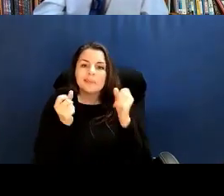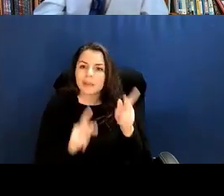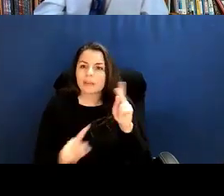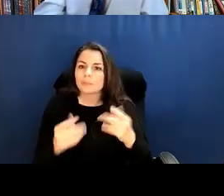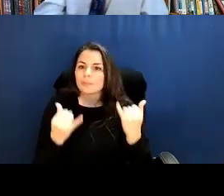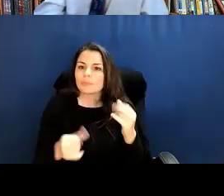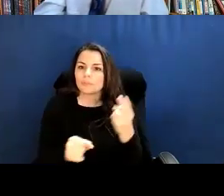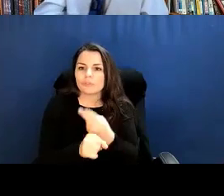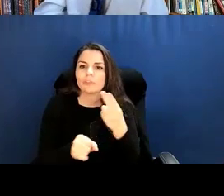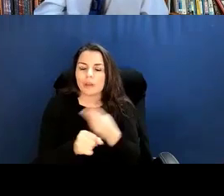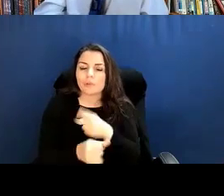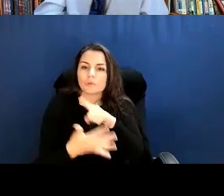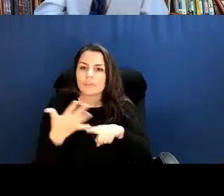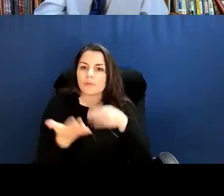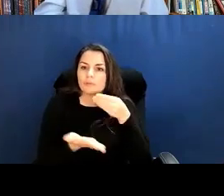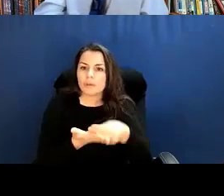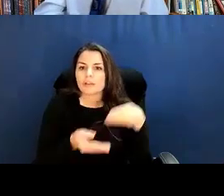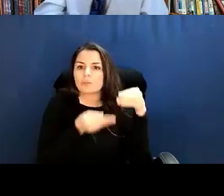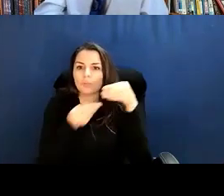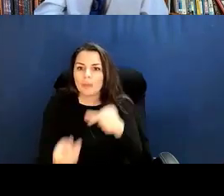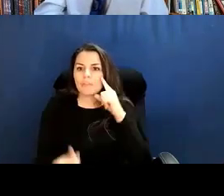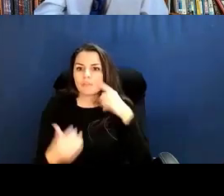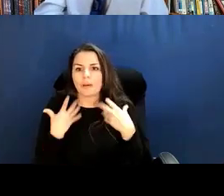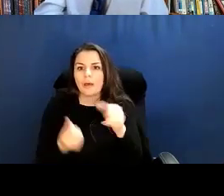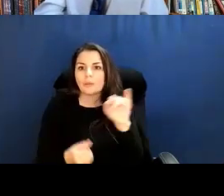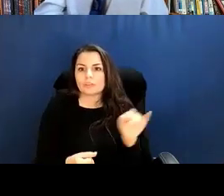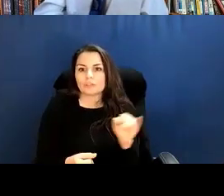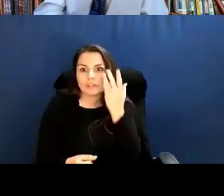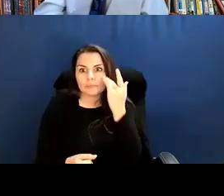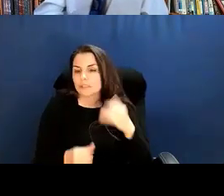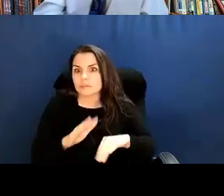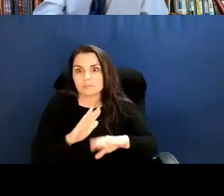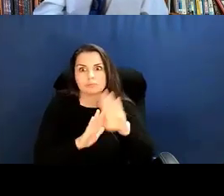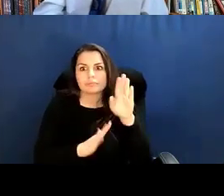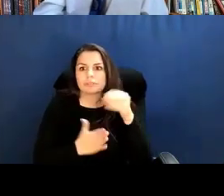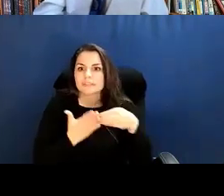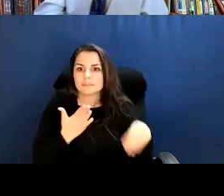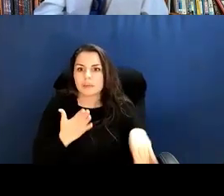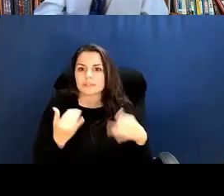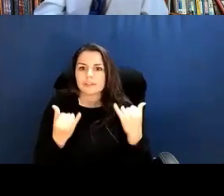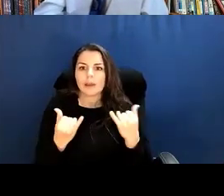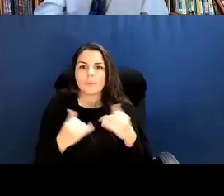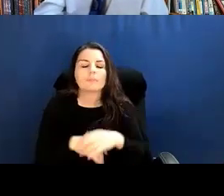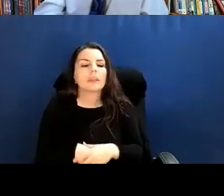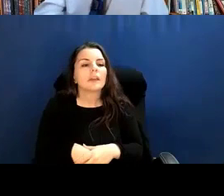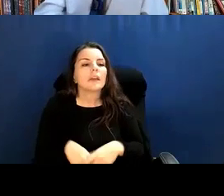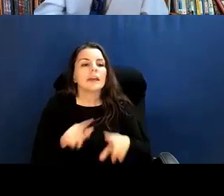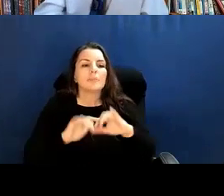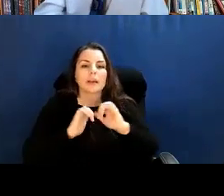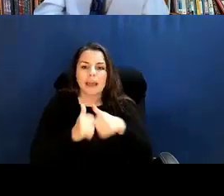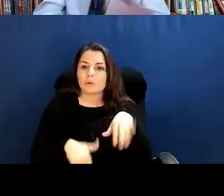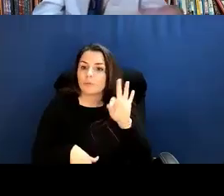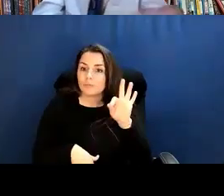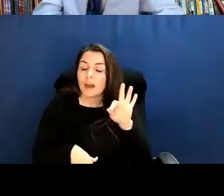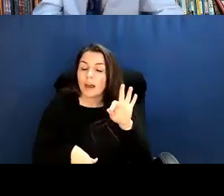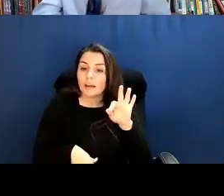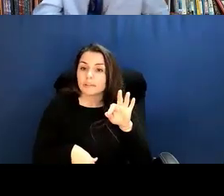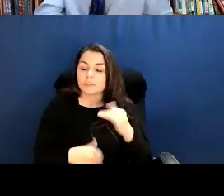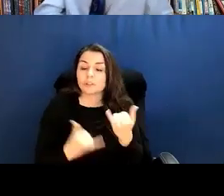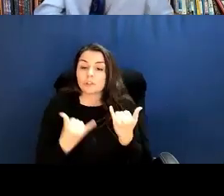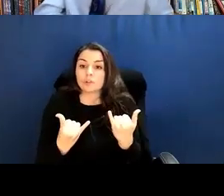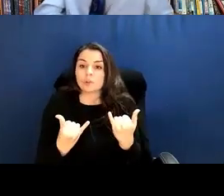a lot of these funds for health insurance just because those costs are so high. The way to find out the current support levels, I used to have a couple